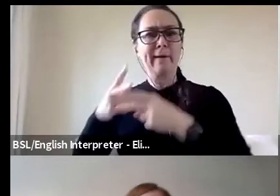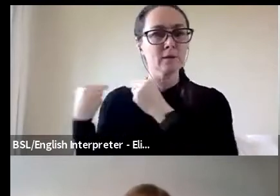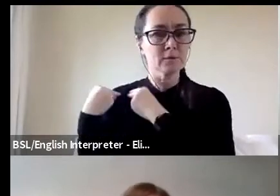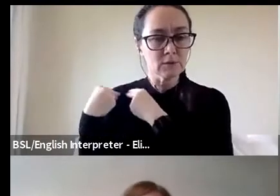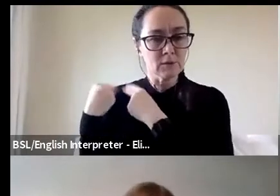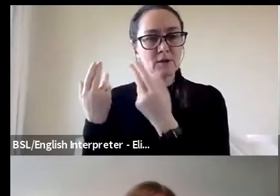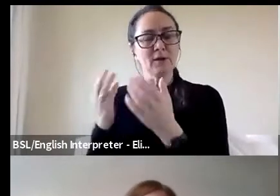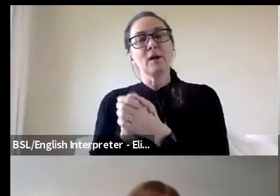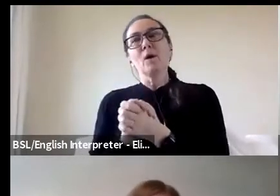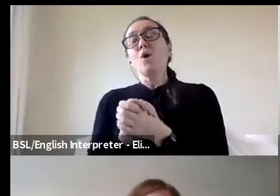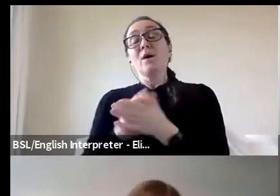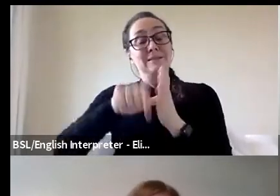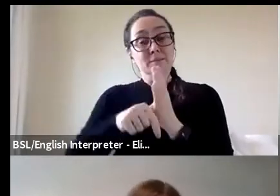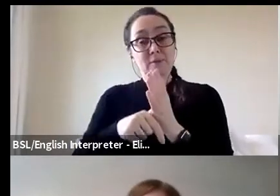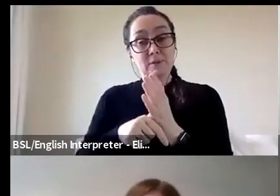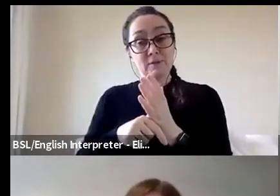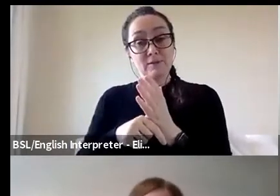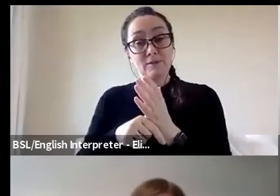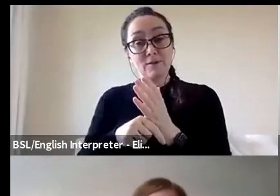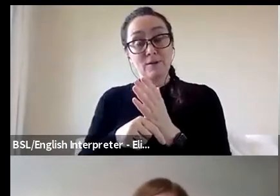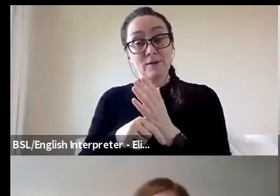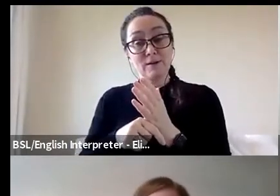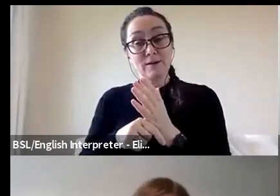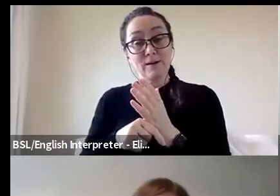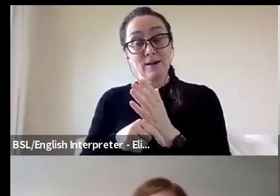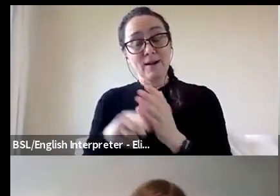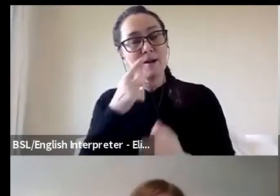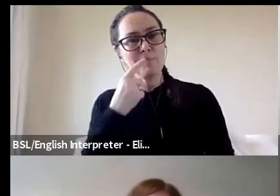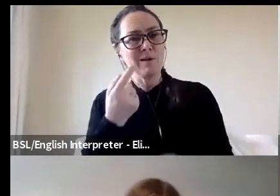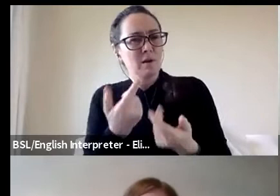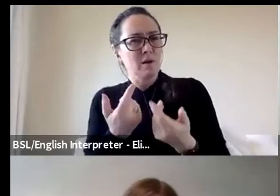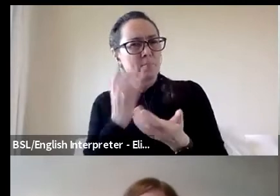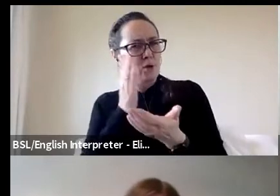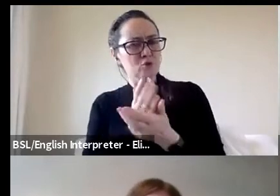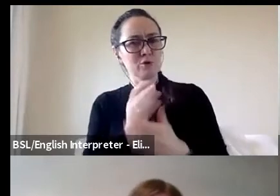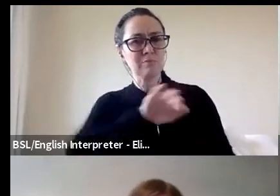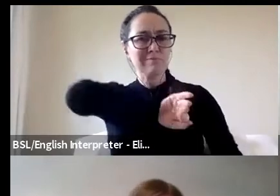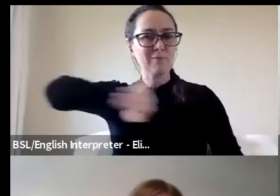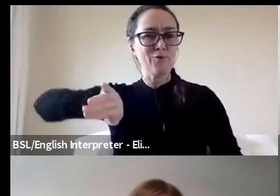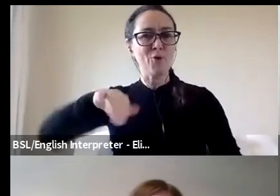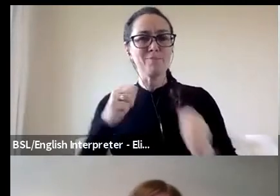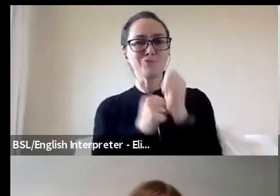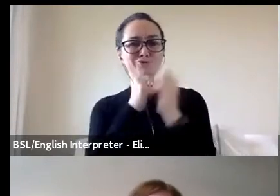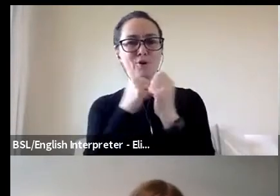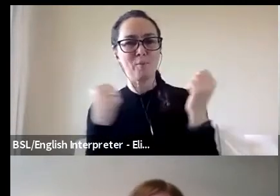for reasons of disability don't then get carved out of the power structures within their